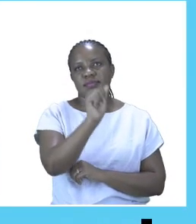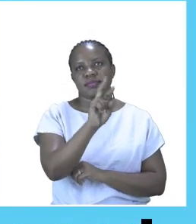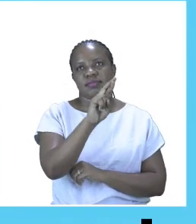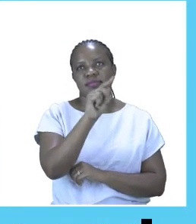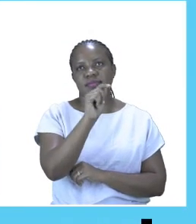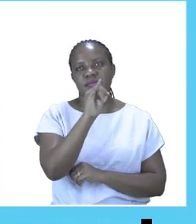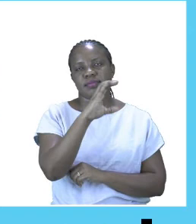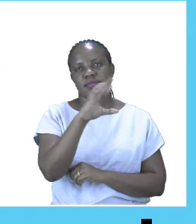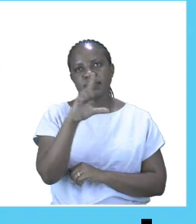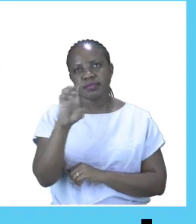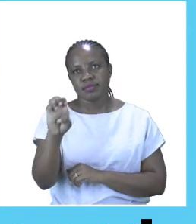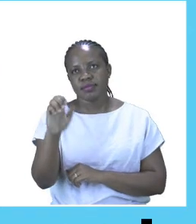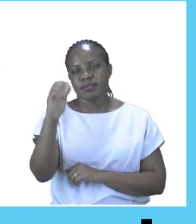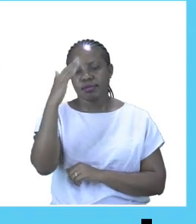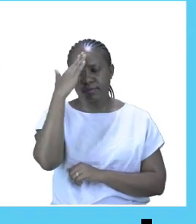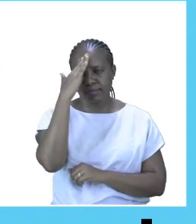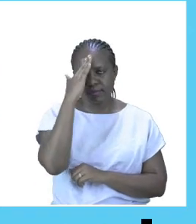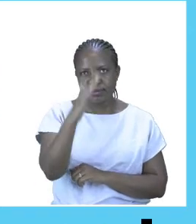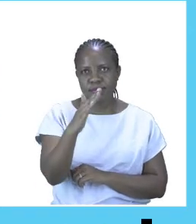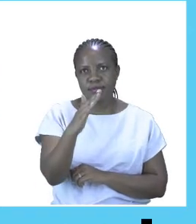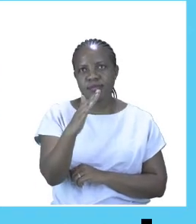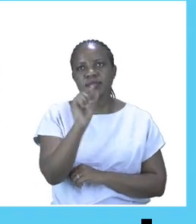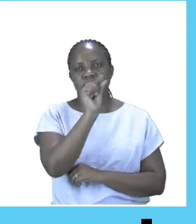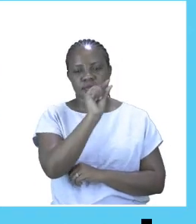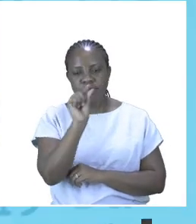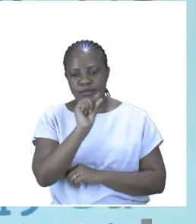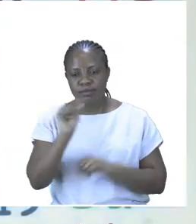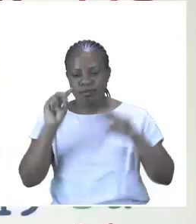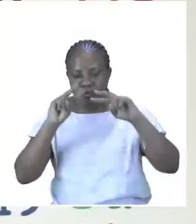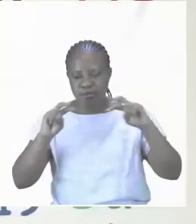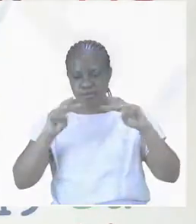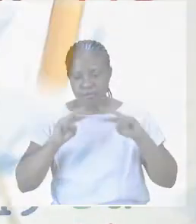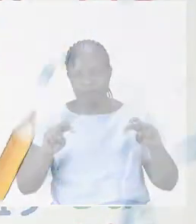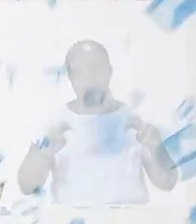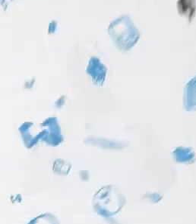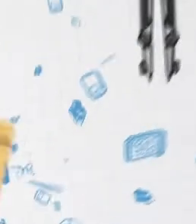articles, greetings, and word search.